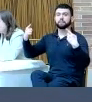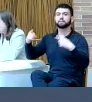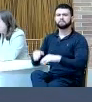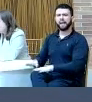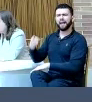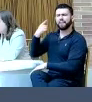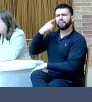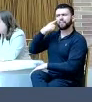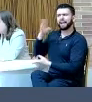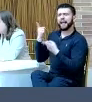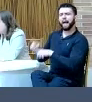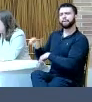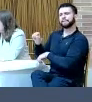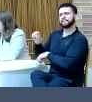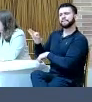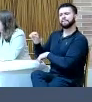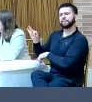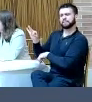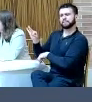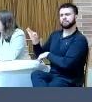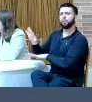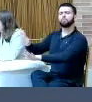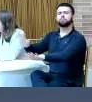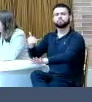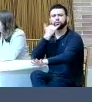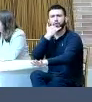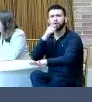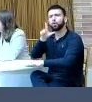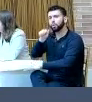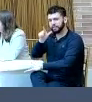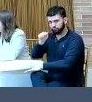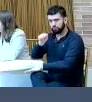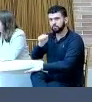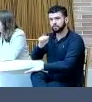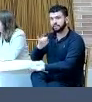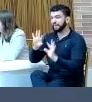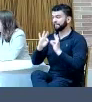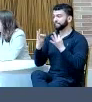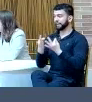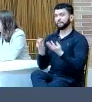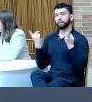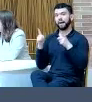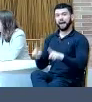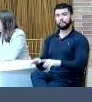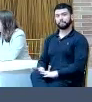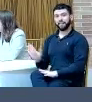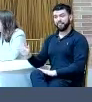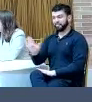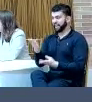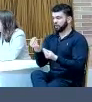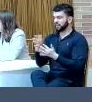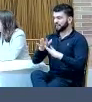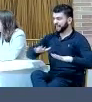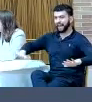San Francisco and I AP no I'm sorry it's in Los Angeles where a family was giving back the